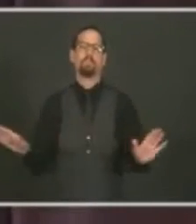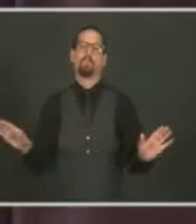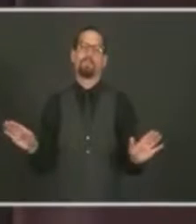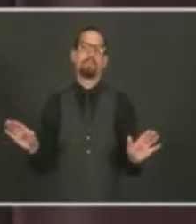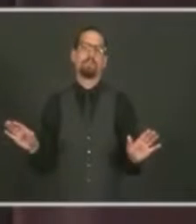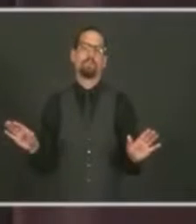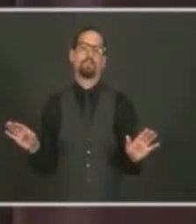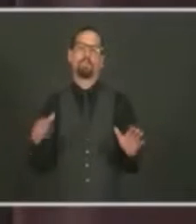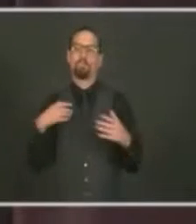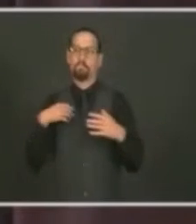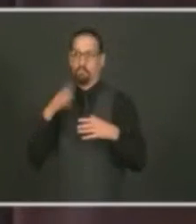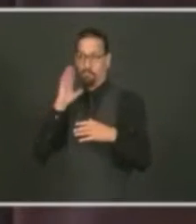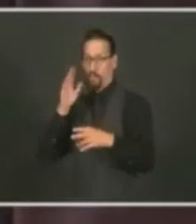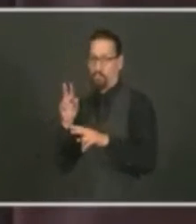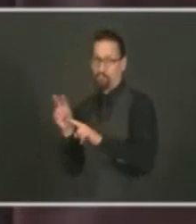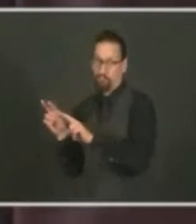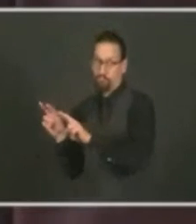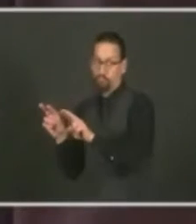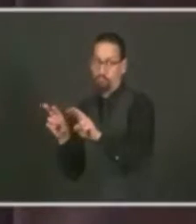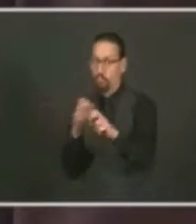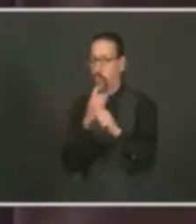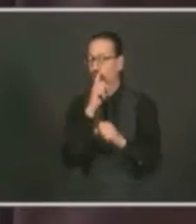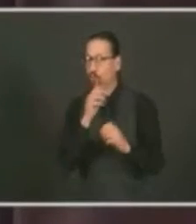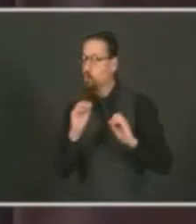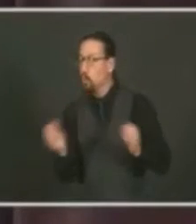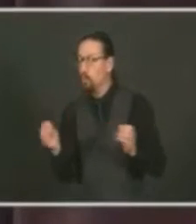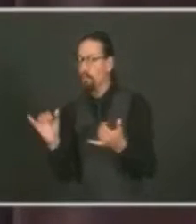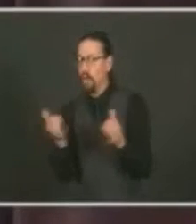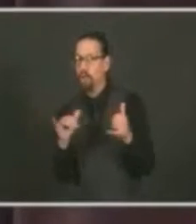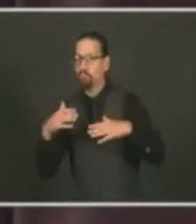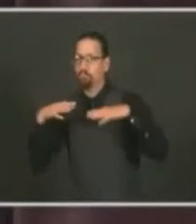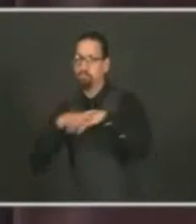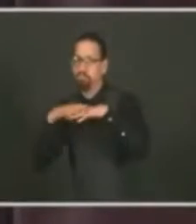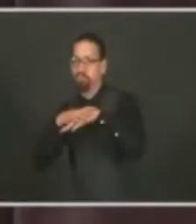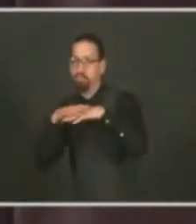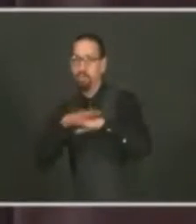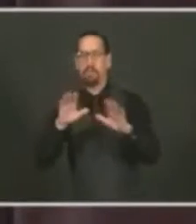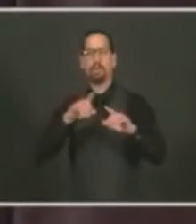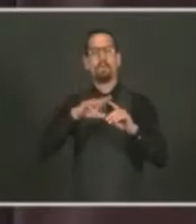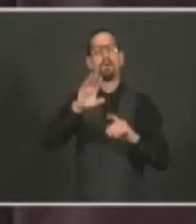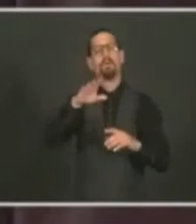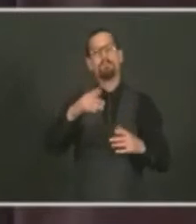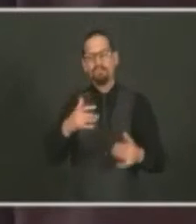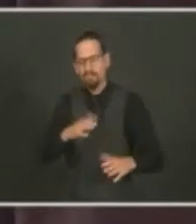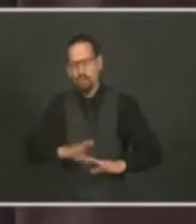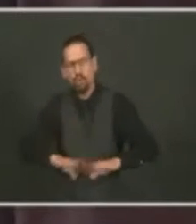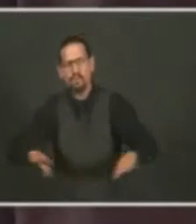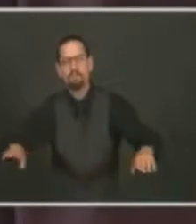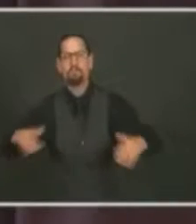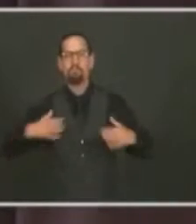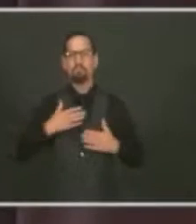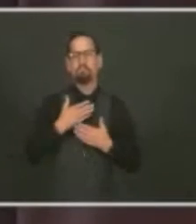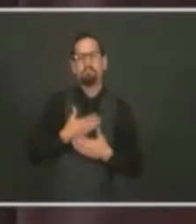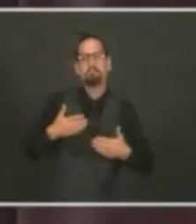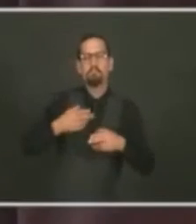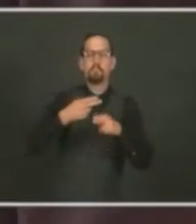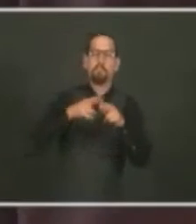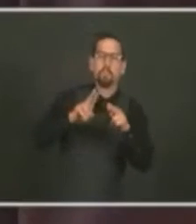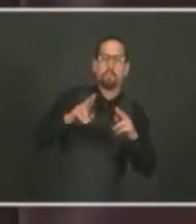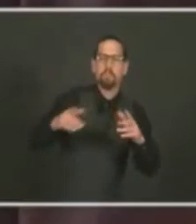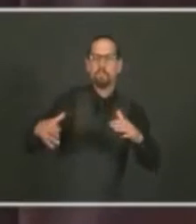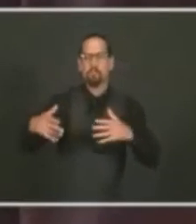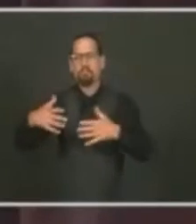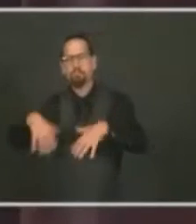house parties. So we're trying to do the right thing here, allowing the kids to trick or treat. And she's going to provide the rules.